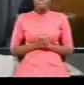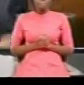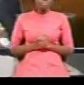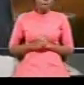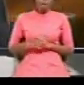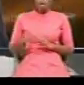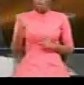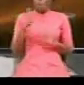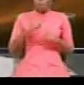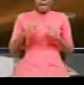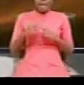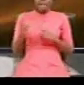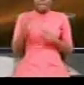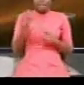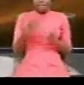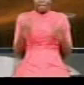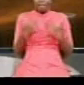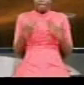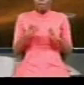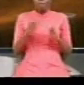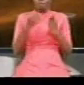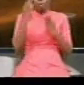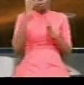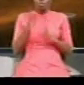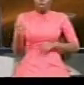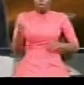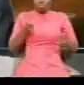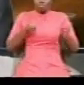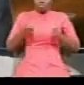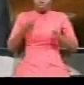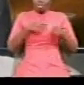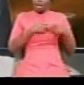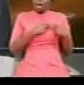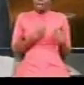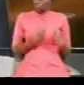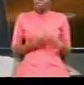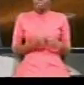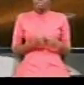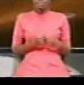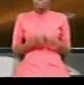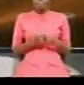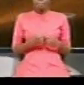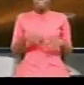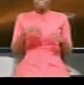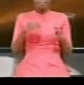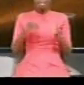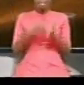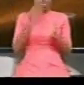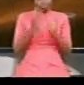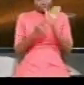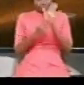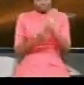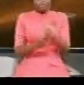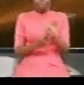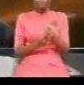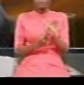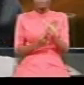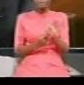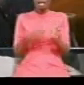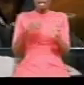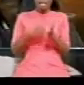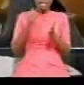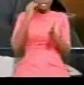Wherever the fear of God rules the heart, it will show, it